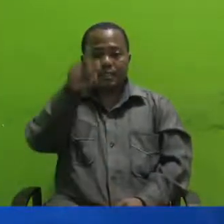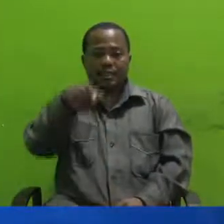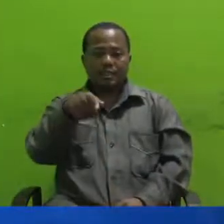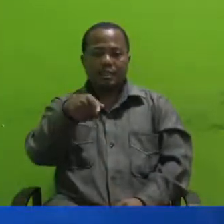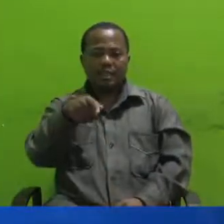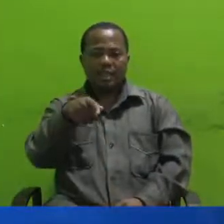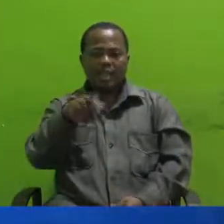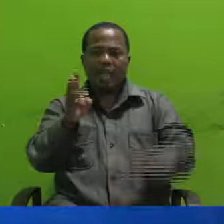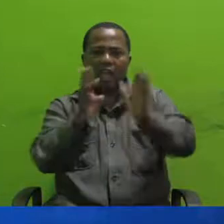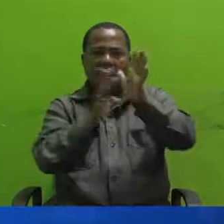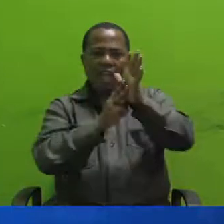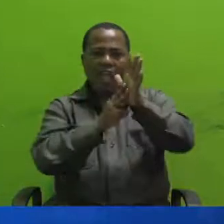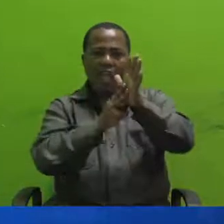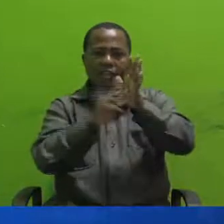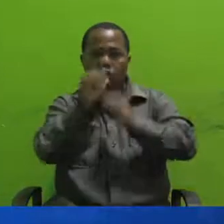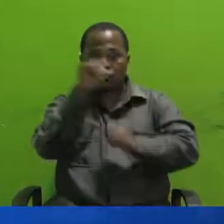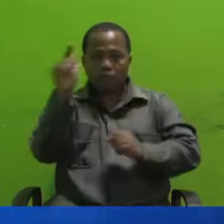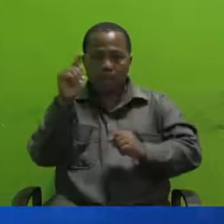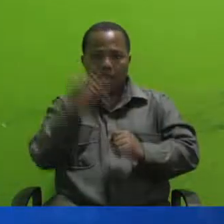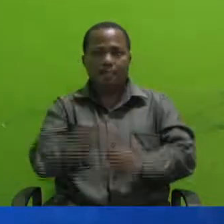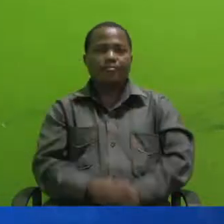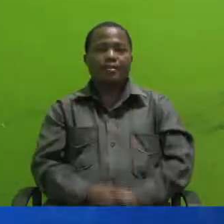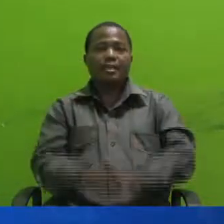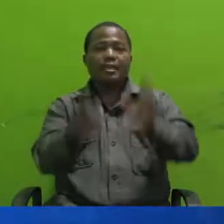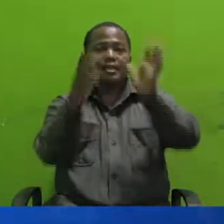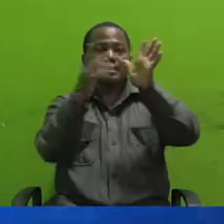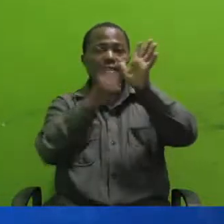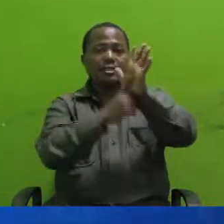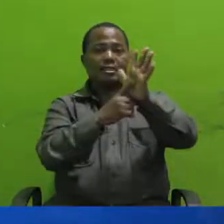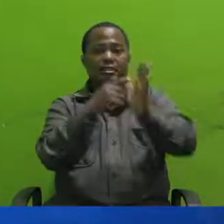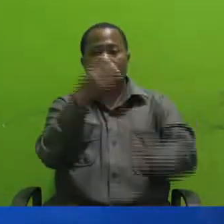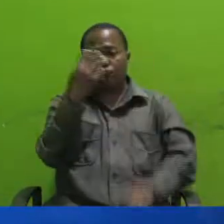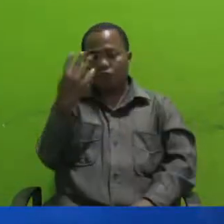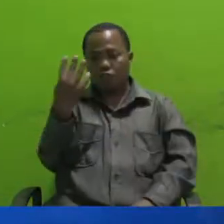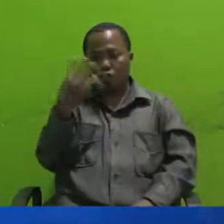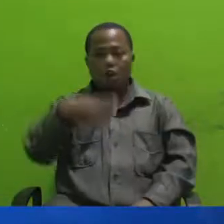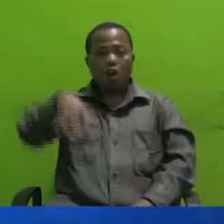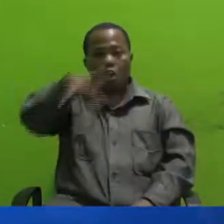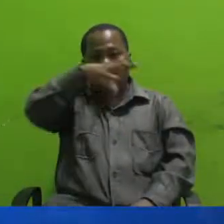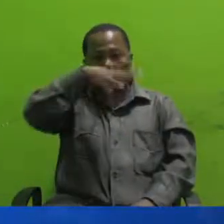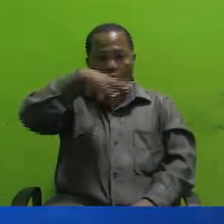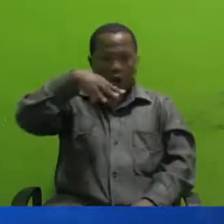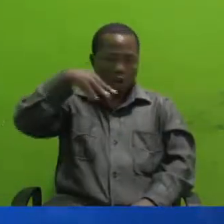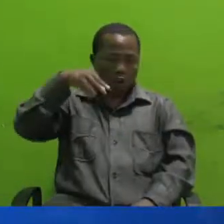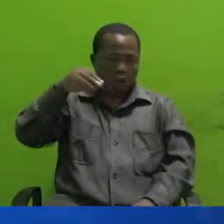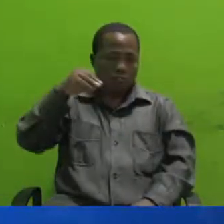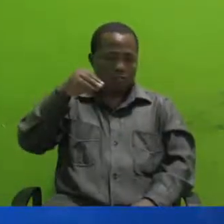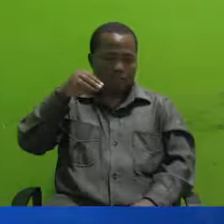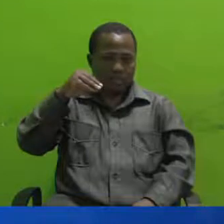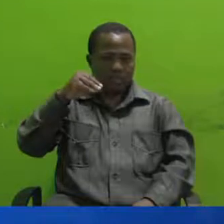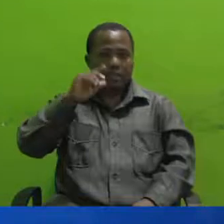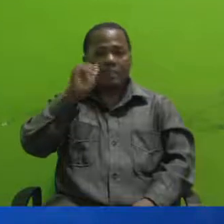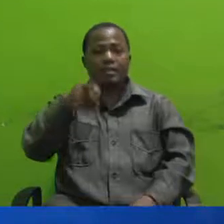here 8 square, which is 64. The whole thing over